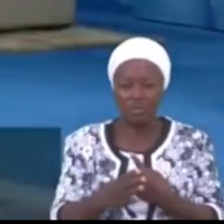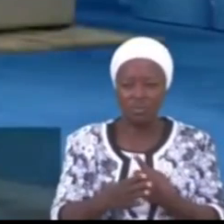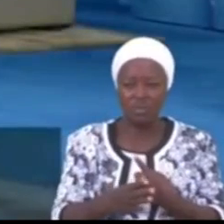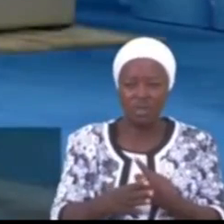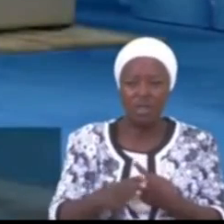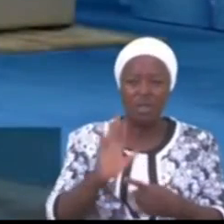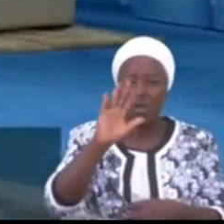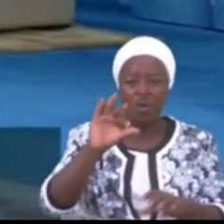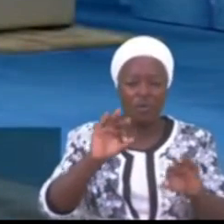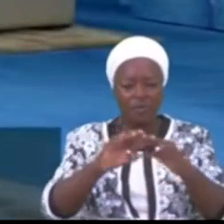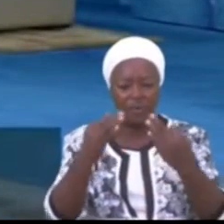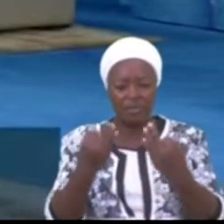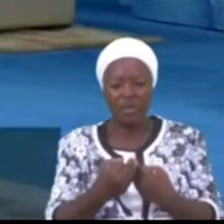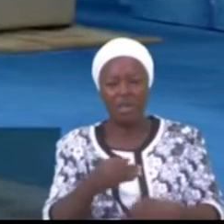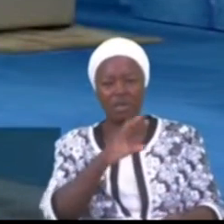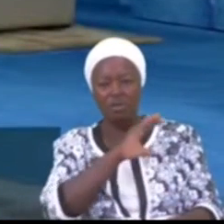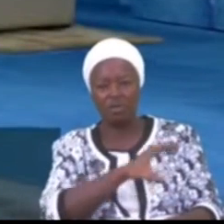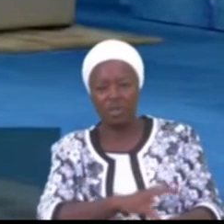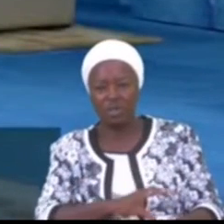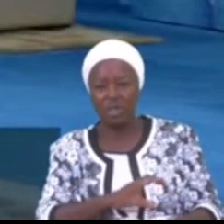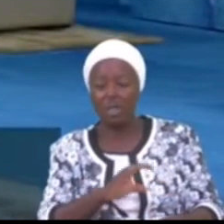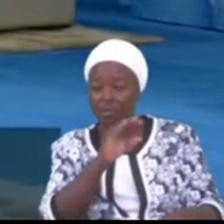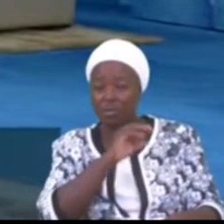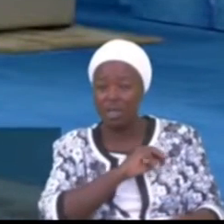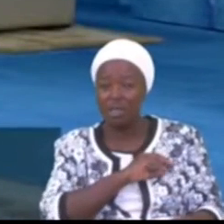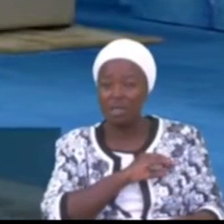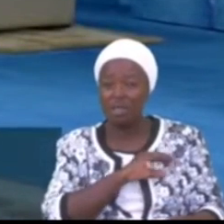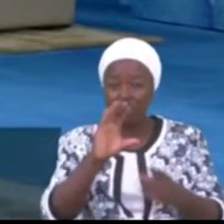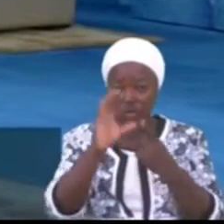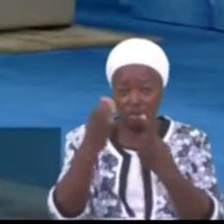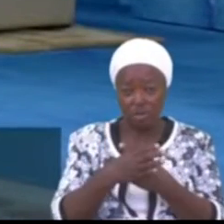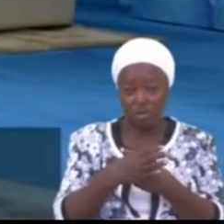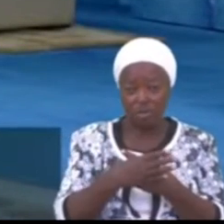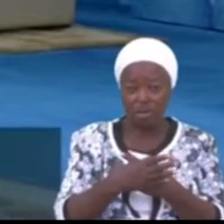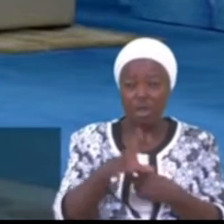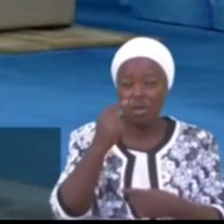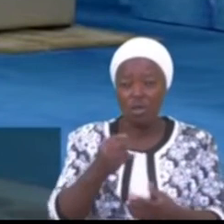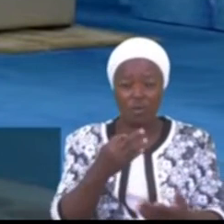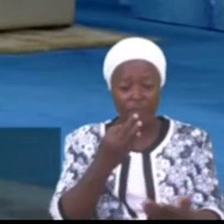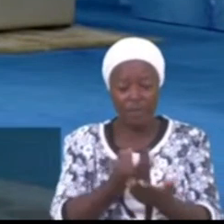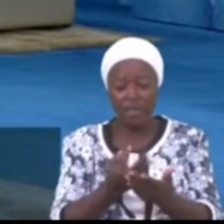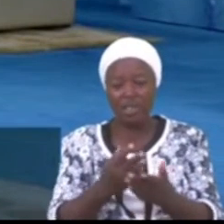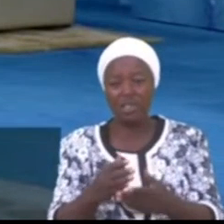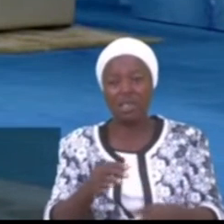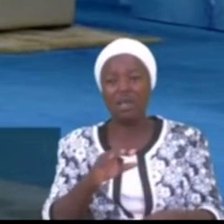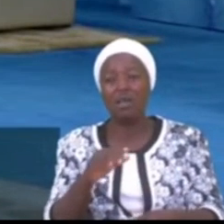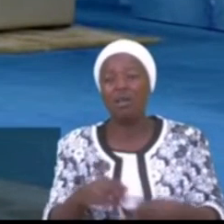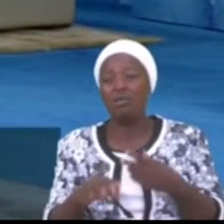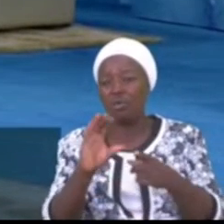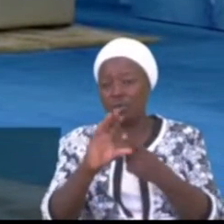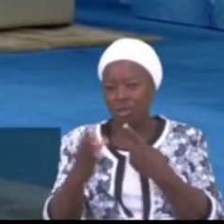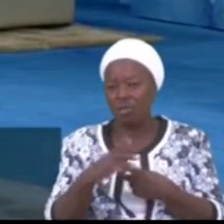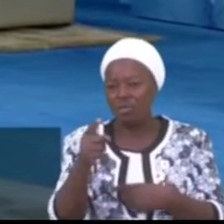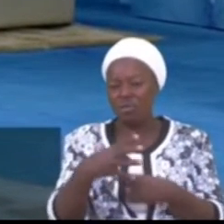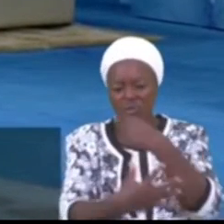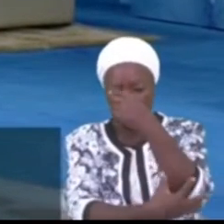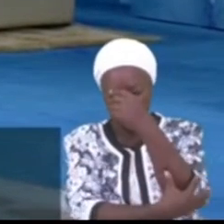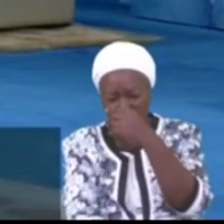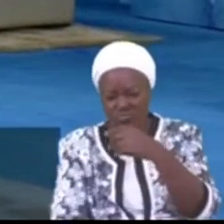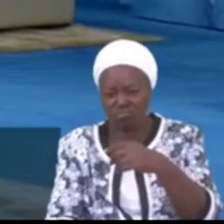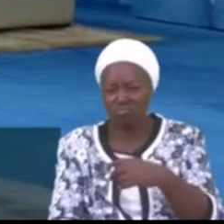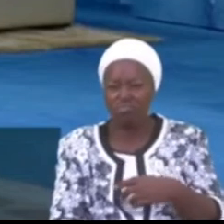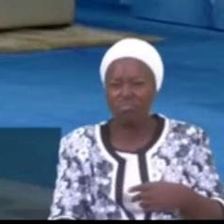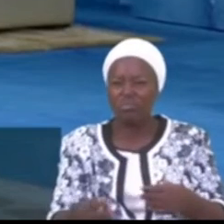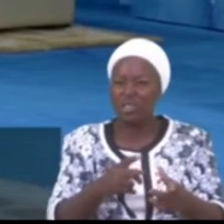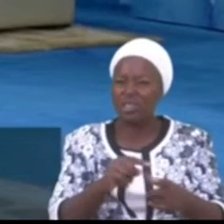your family condition, your financial condition, the poverty, penury.